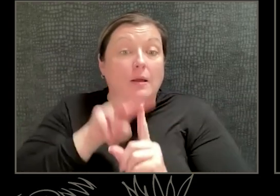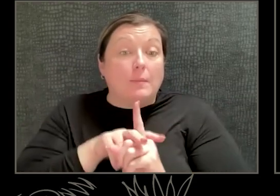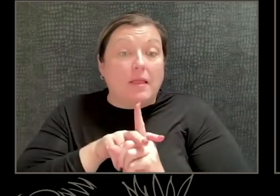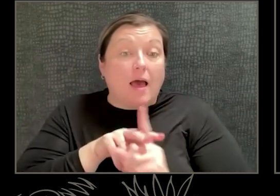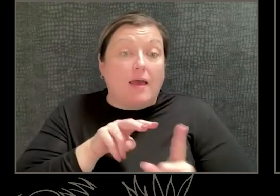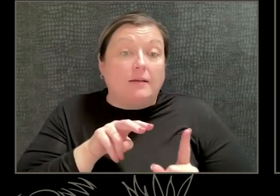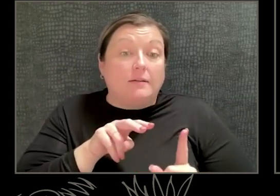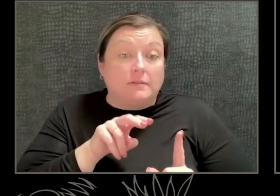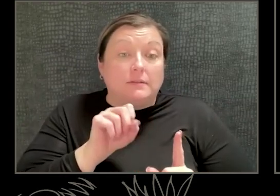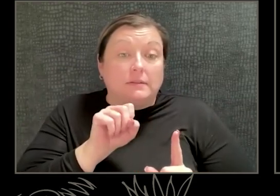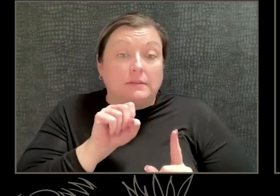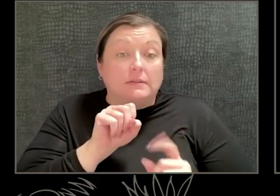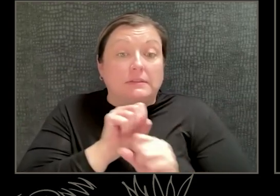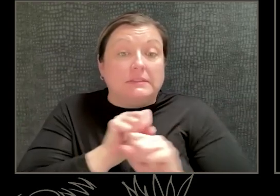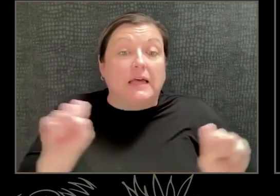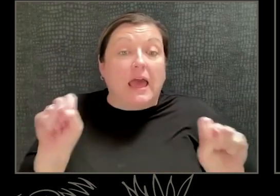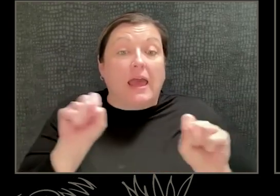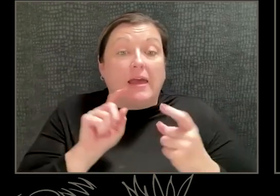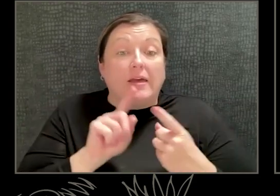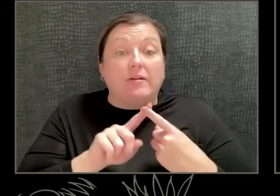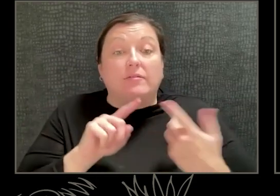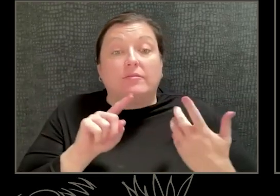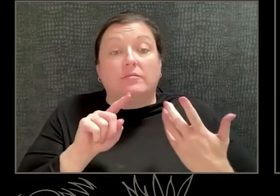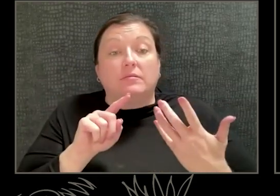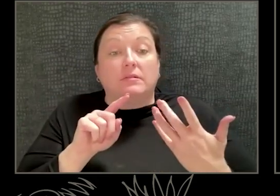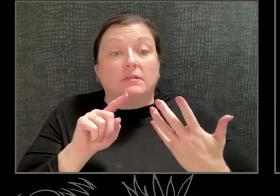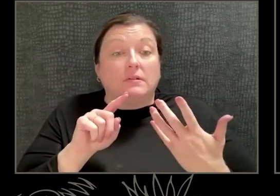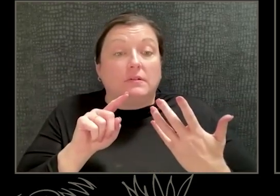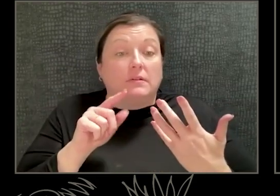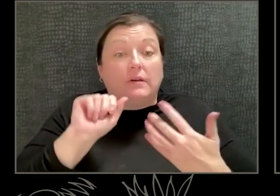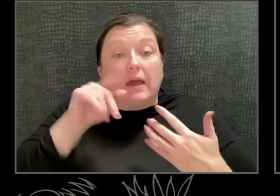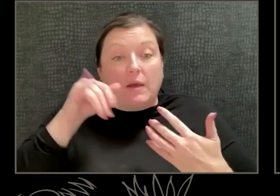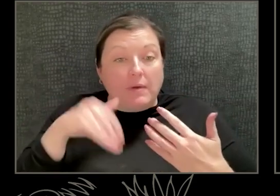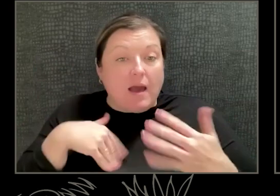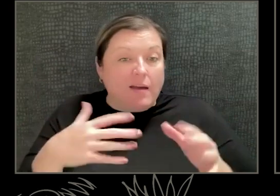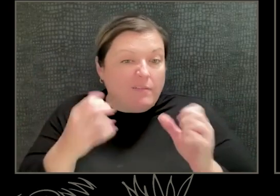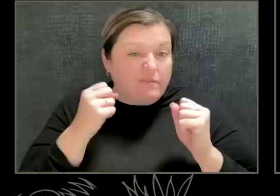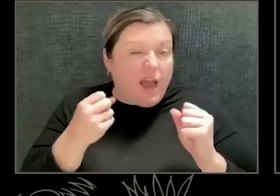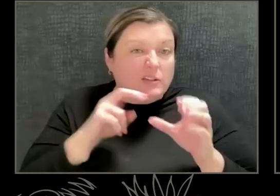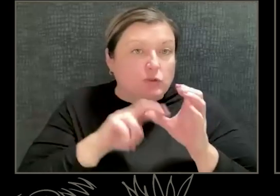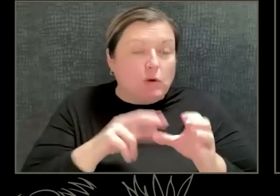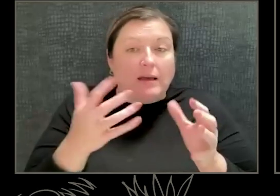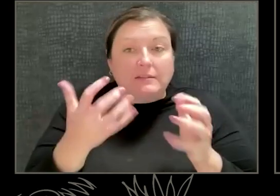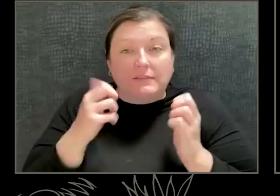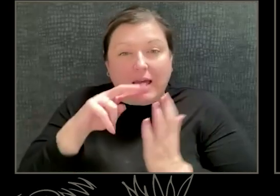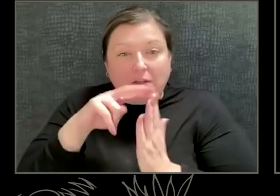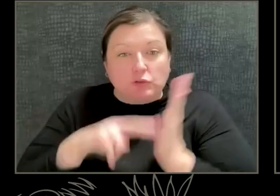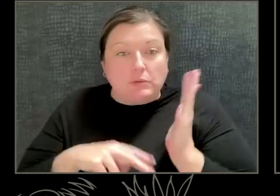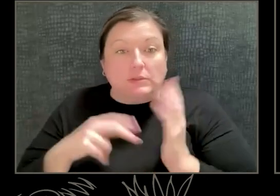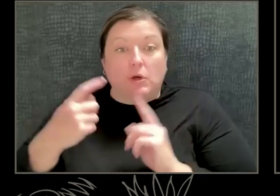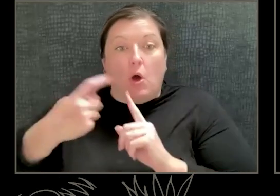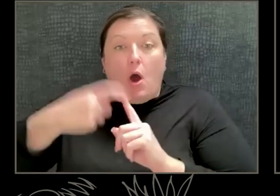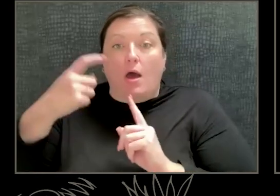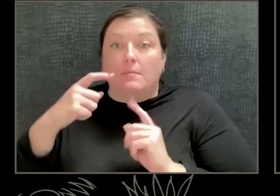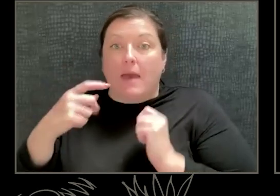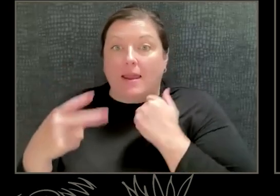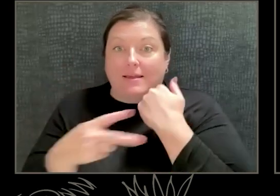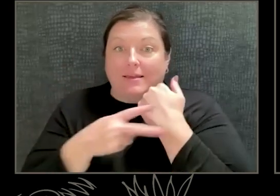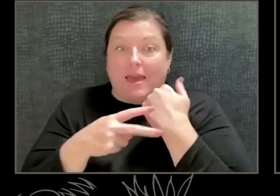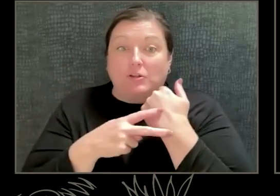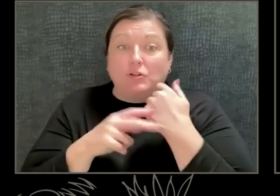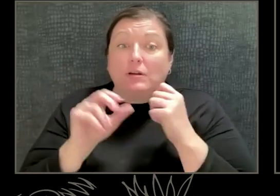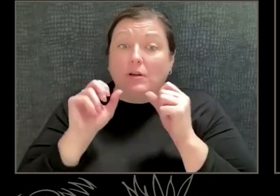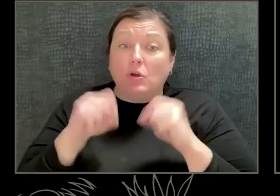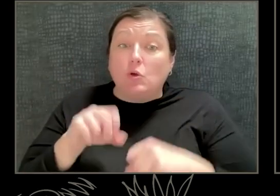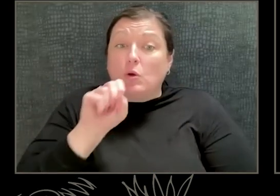and very fast writes, very fast reads, automatic caching? Well, you can just use a sync engine, right?